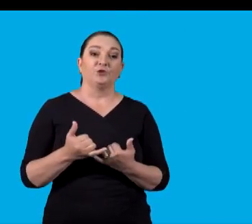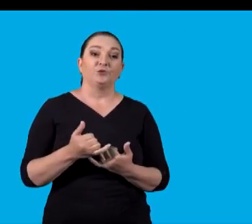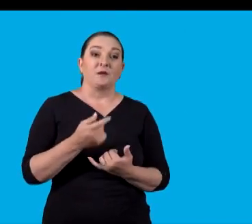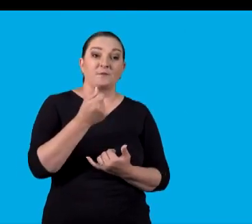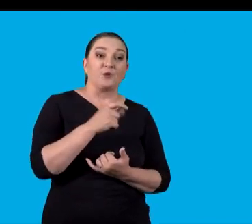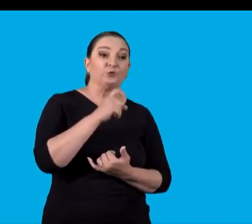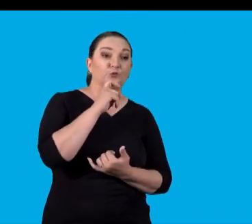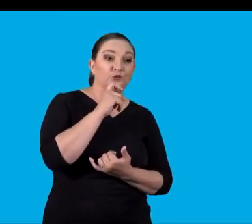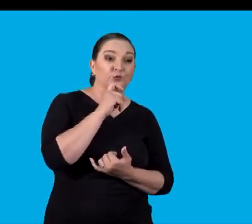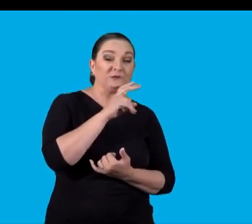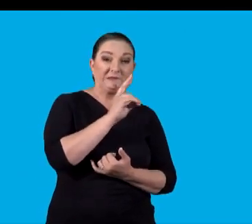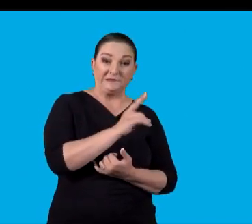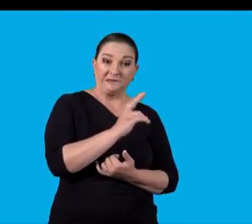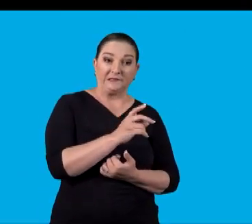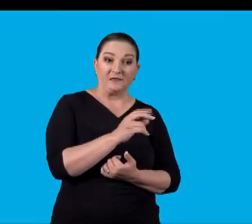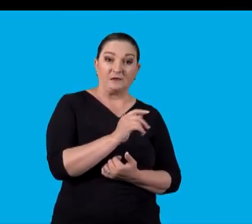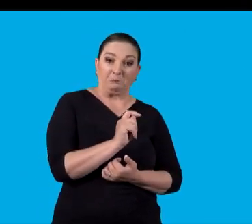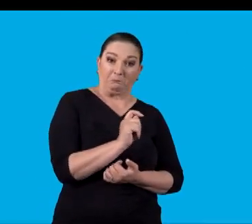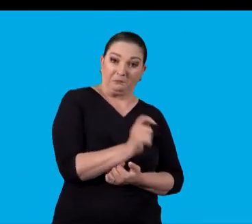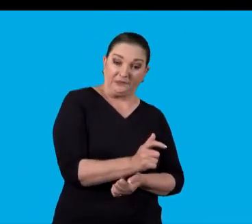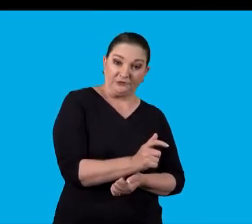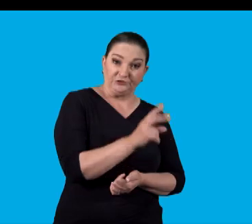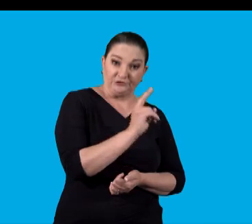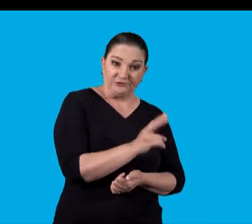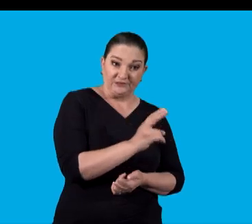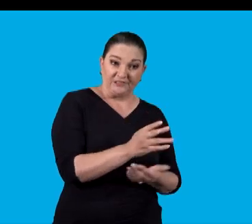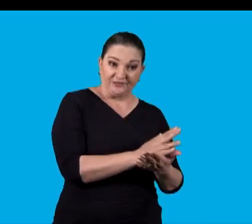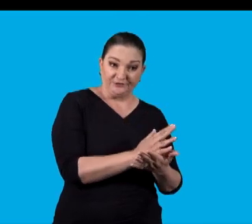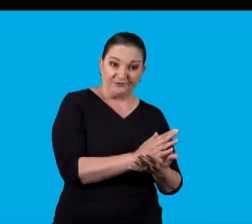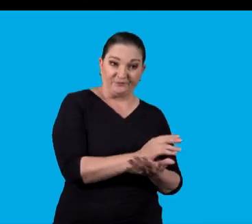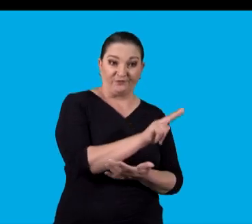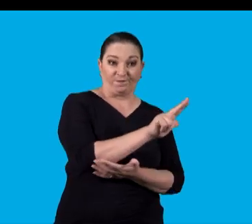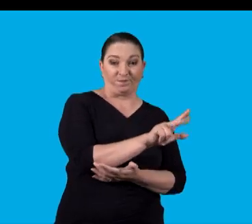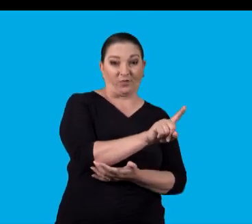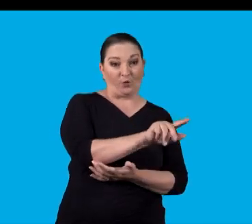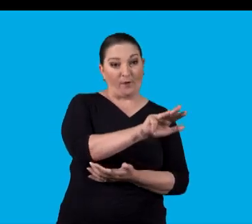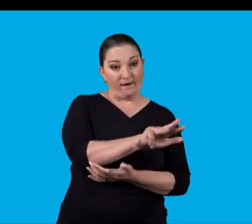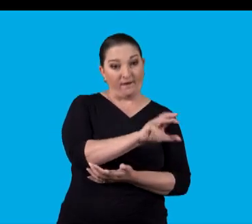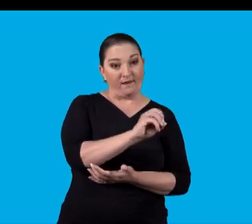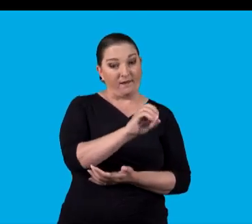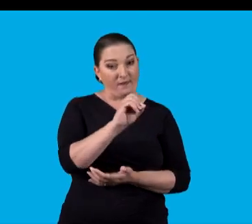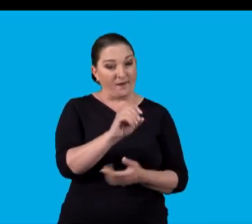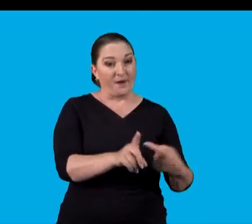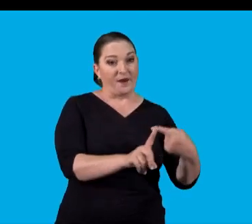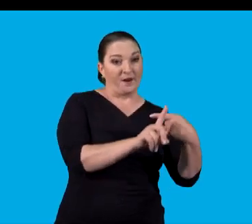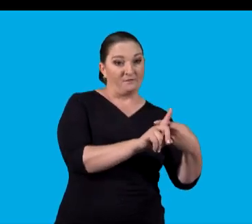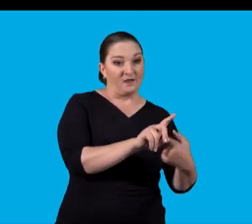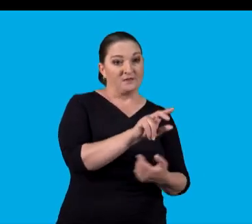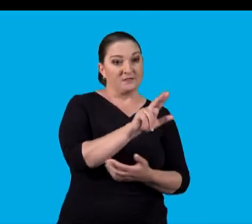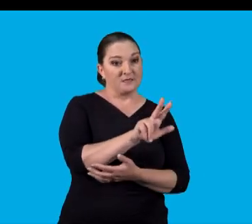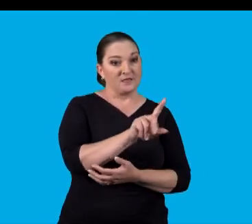is your 819,000 plus the 81,000.